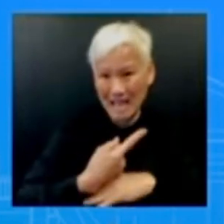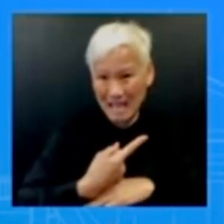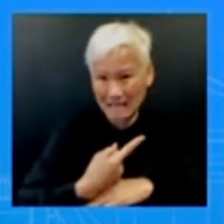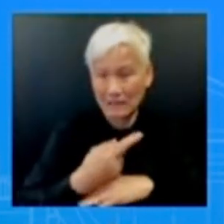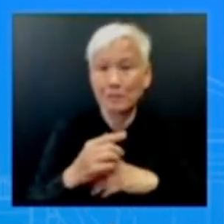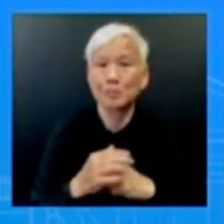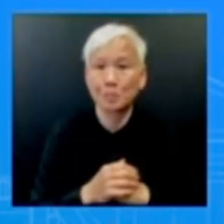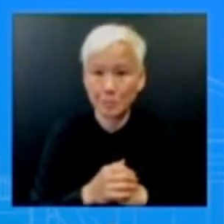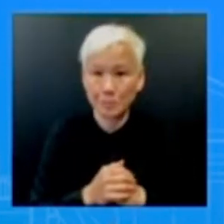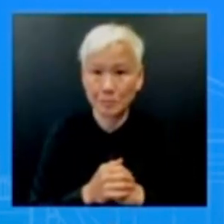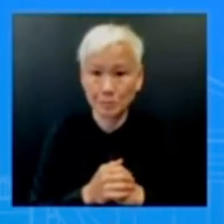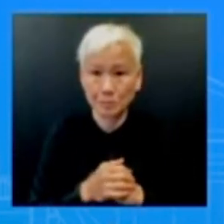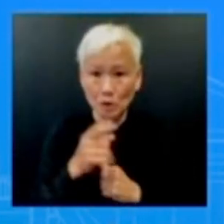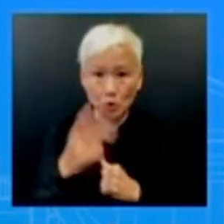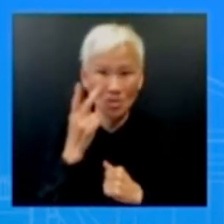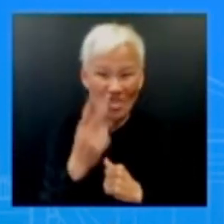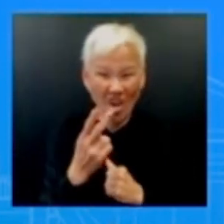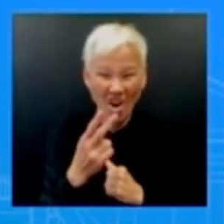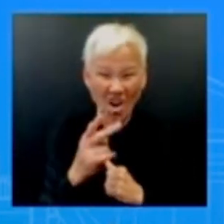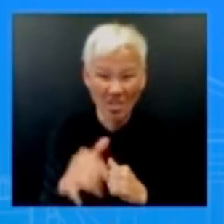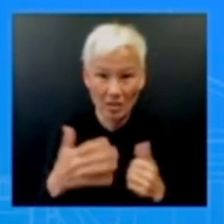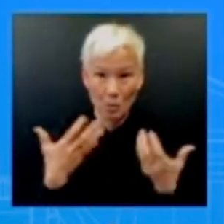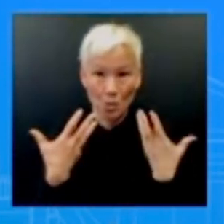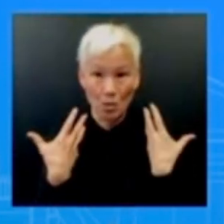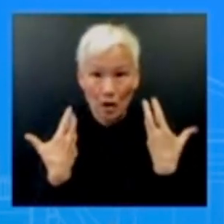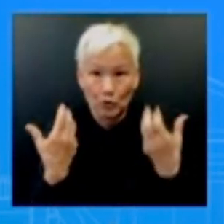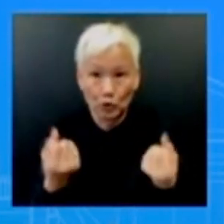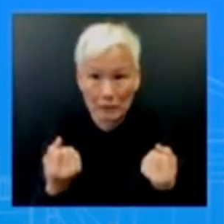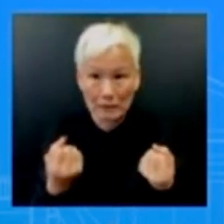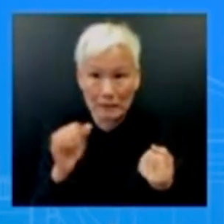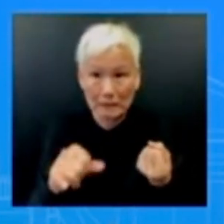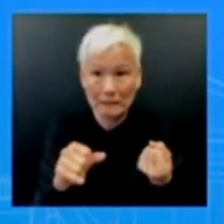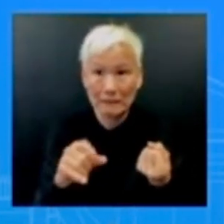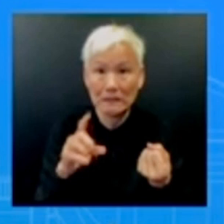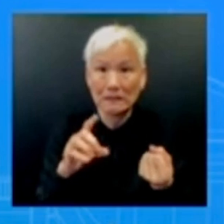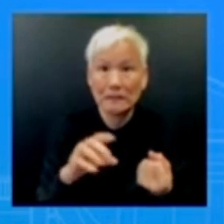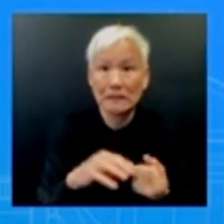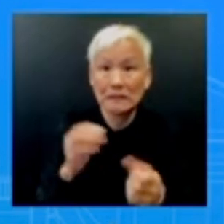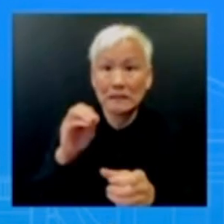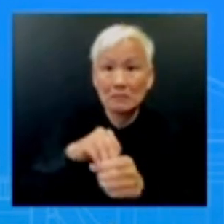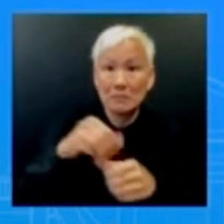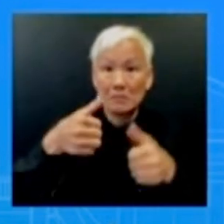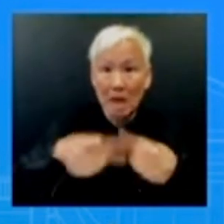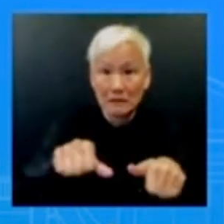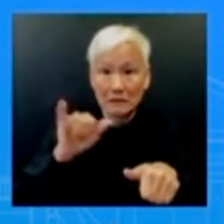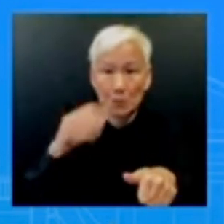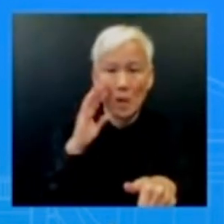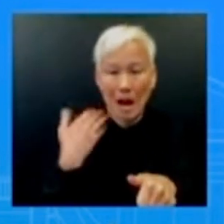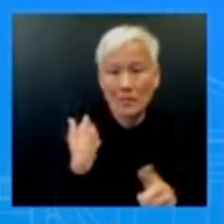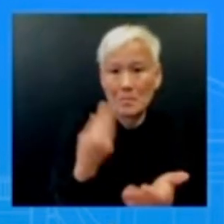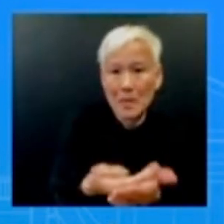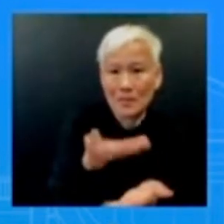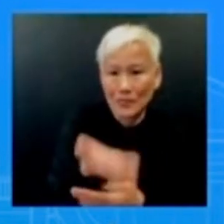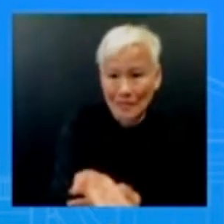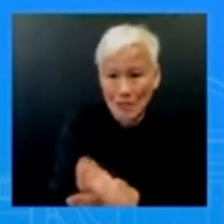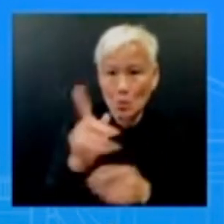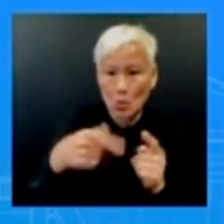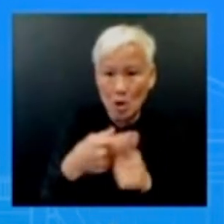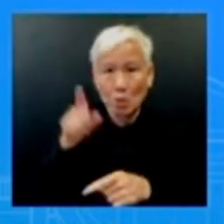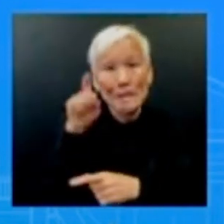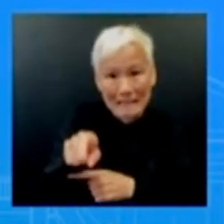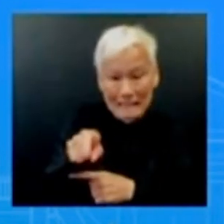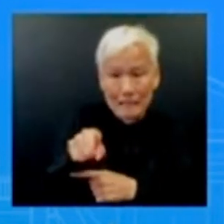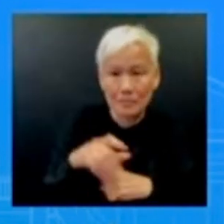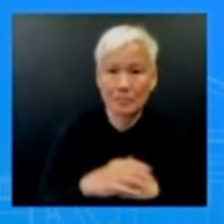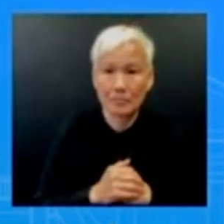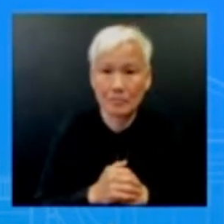confidence that depositors will have their money, will be there when they need it. And so, again, we have done